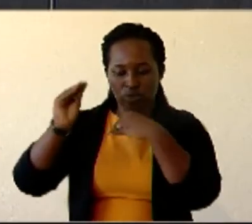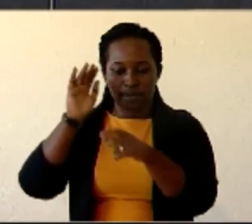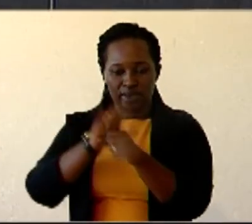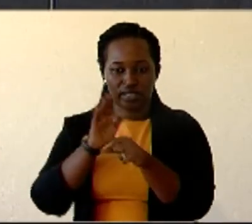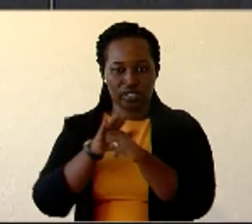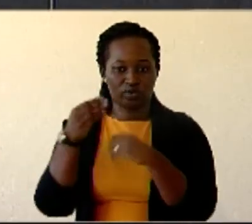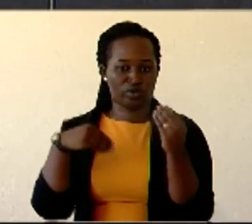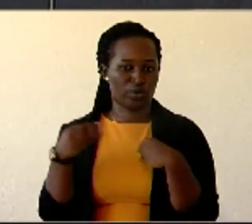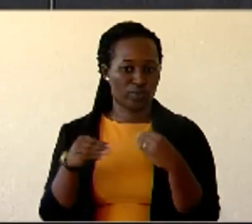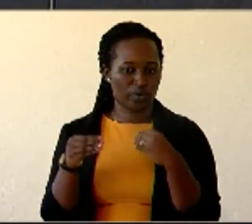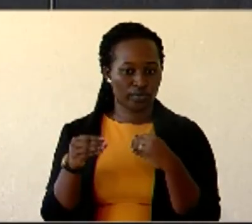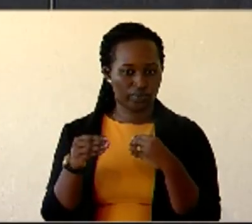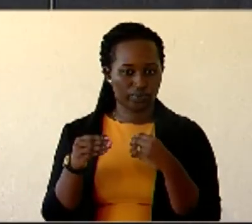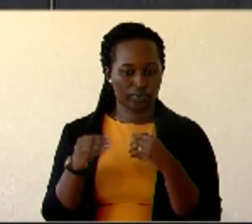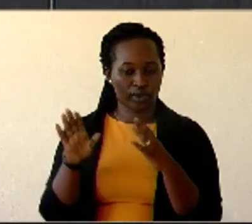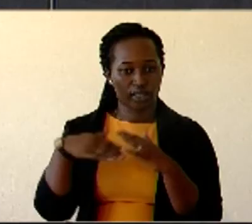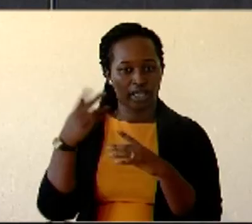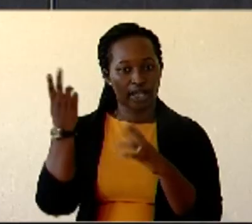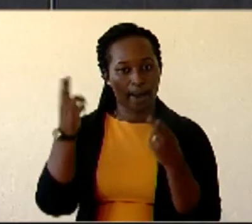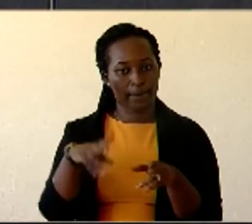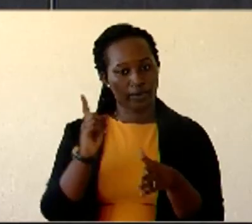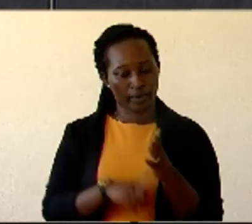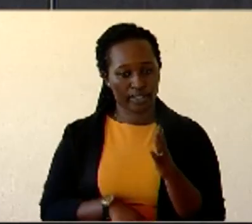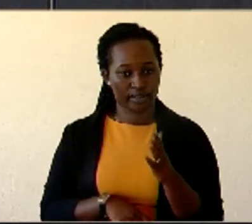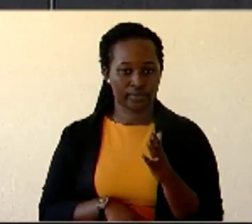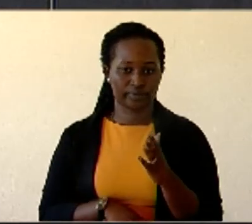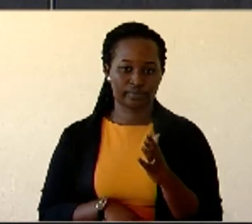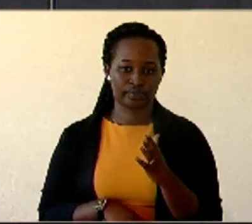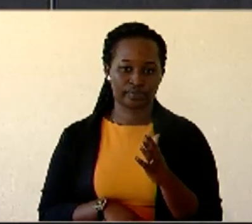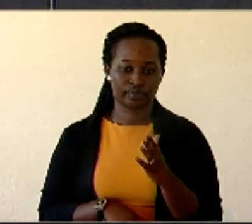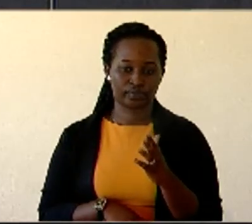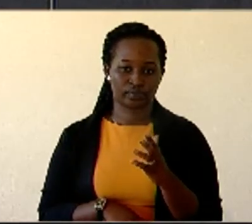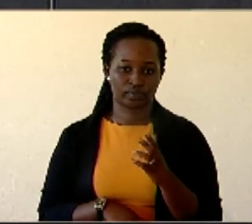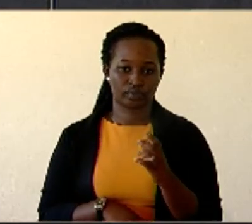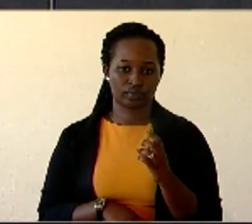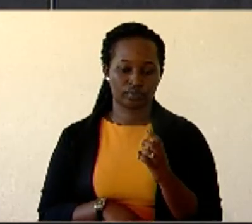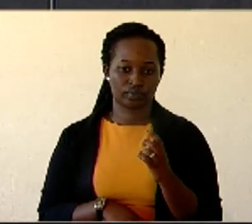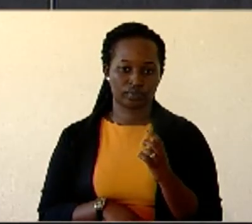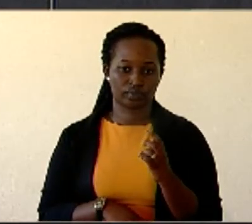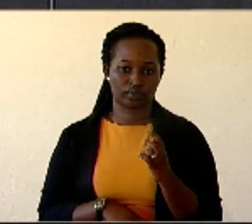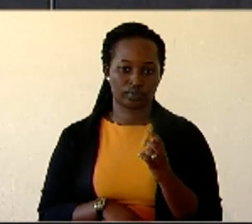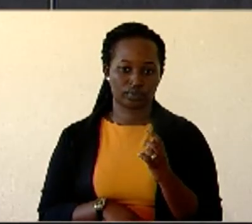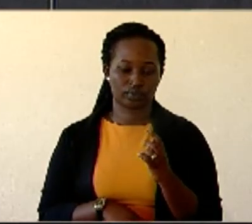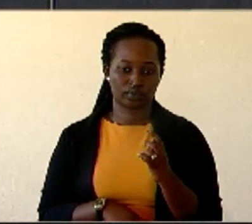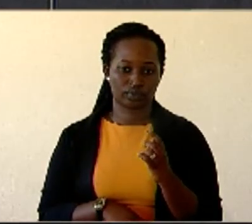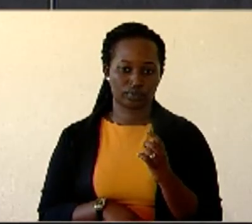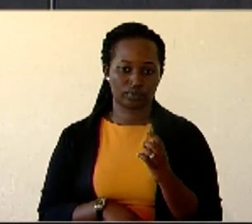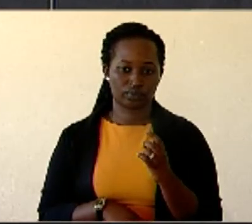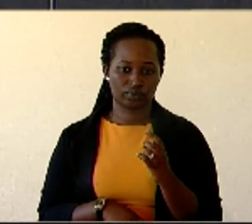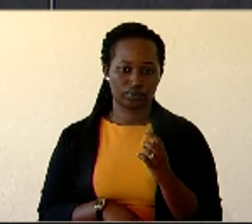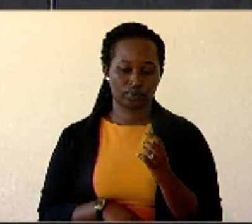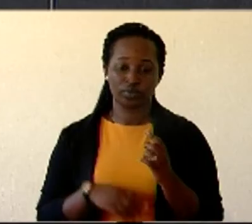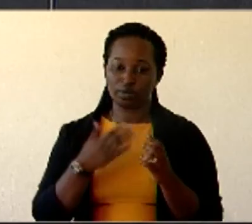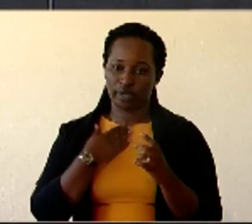to the market. So what will happen now? Maybe in this case, they are willing to supply or to